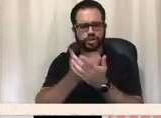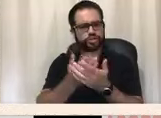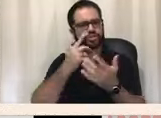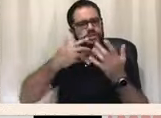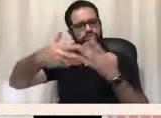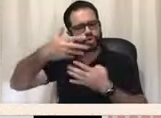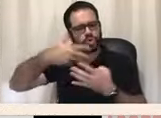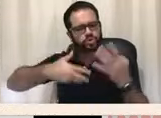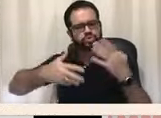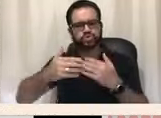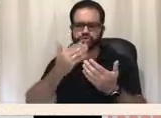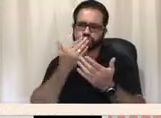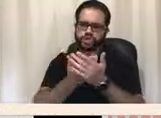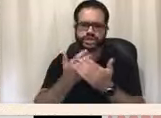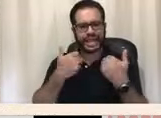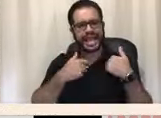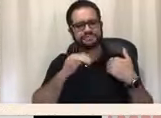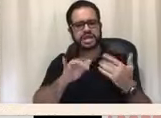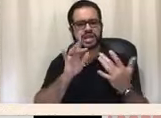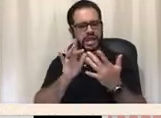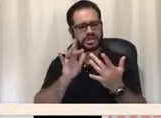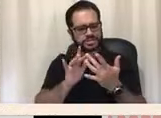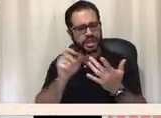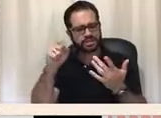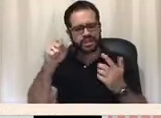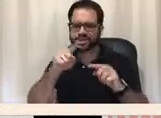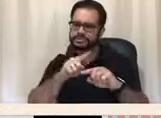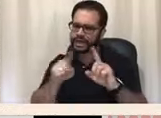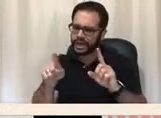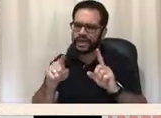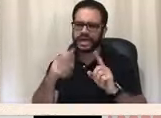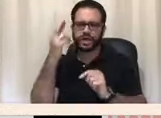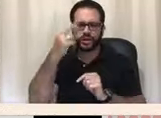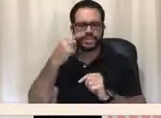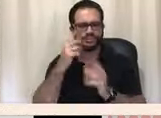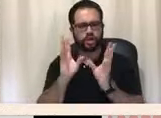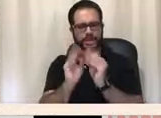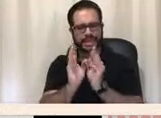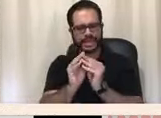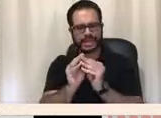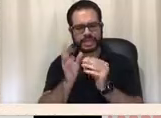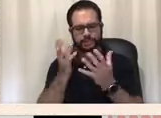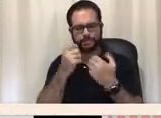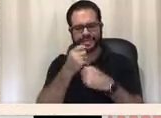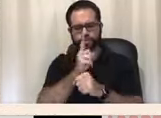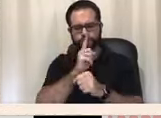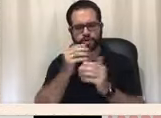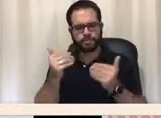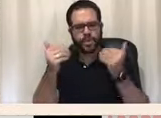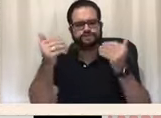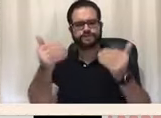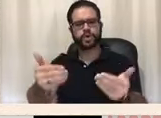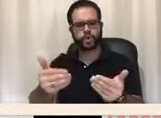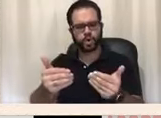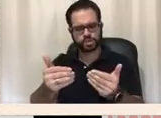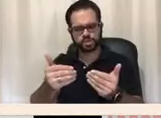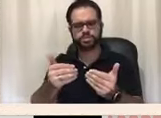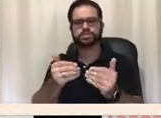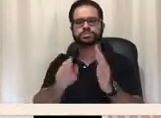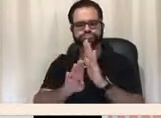that contact, but you want to make sure that you're moving forward and in a direction